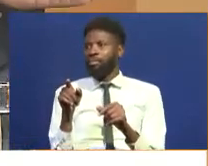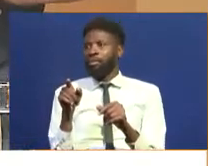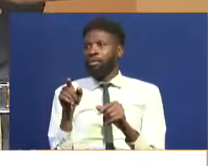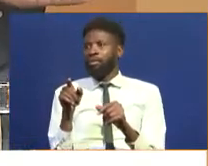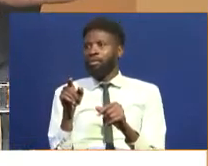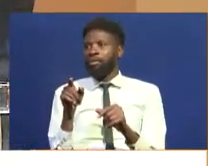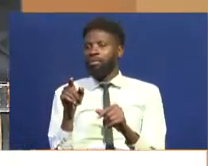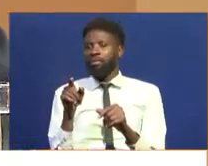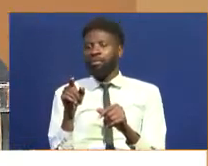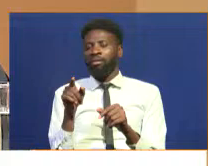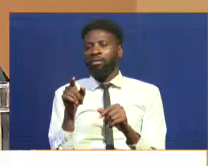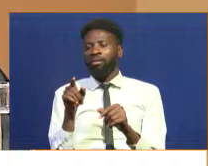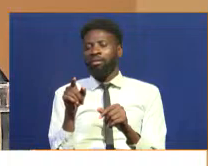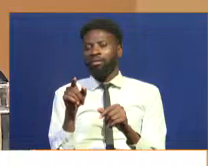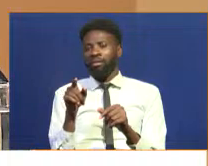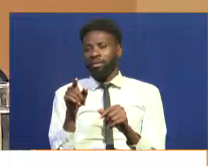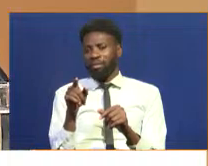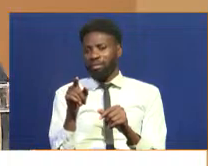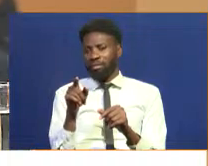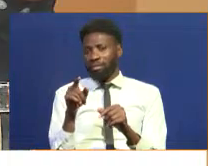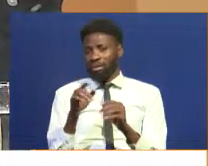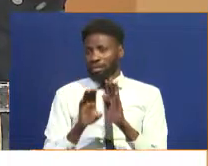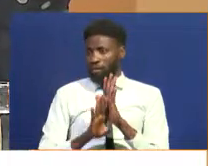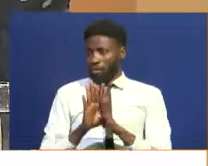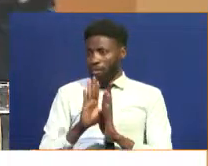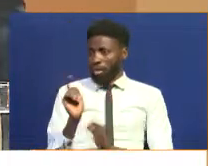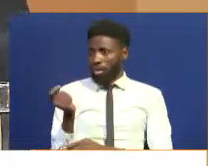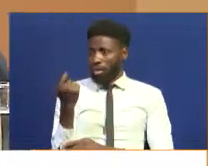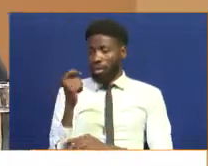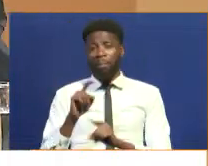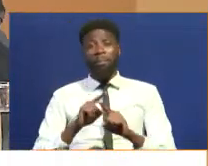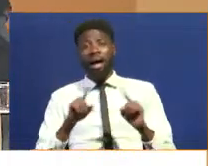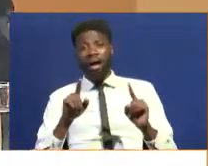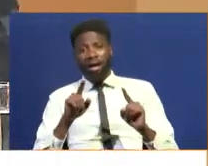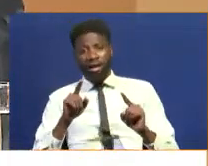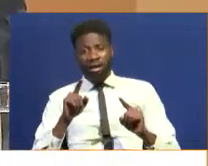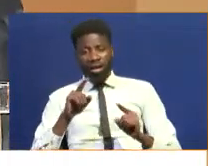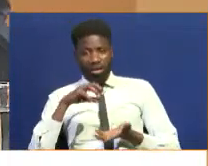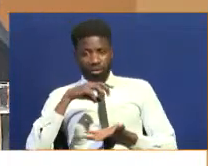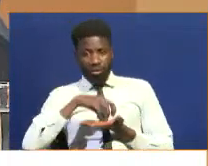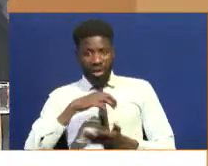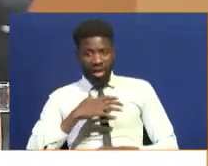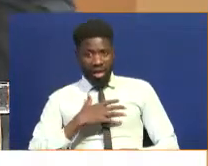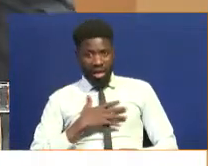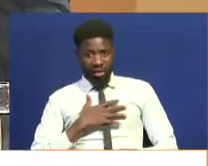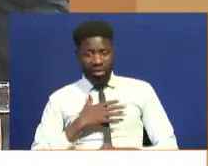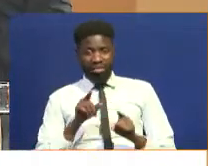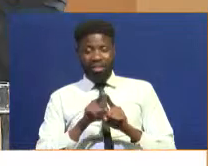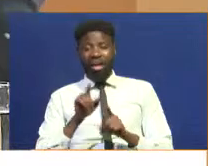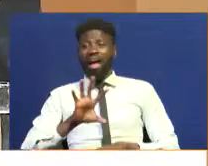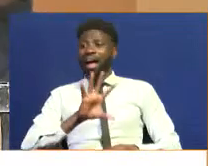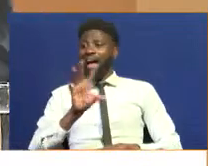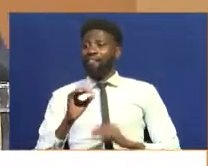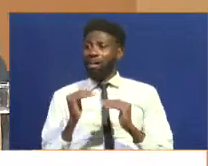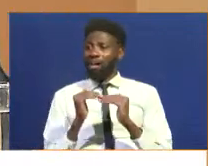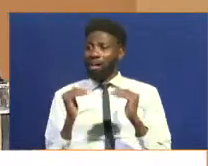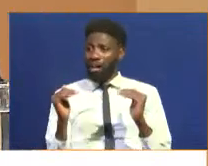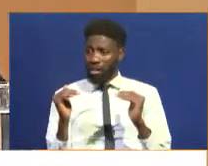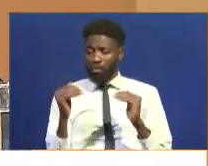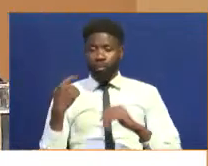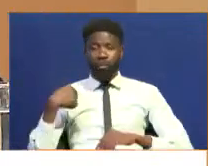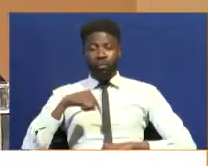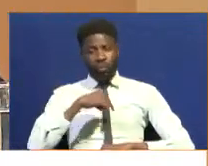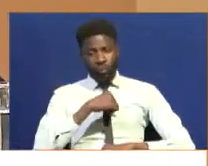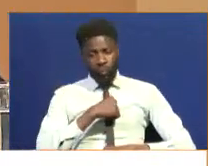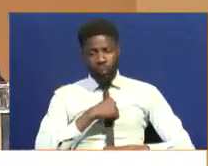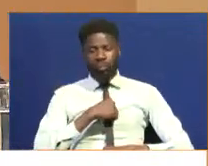development in this country. But only, not even the space which we are, even at African level, we have got very